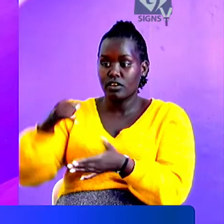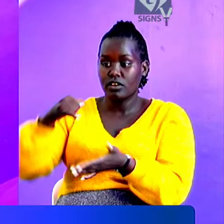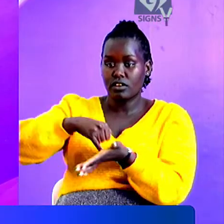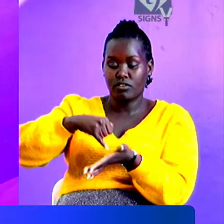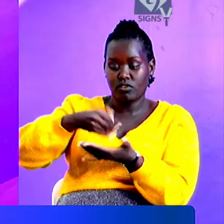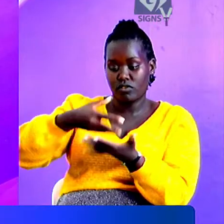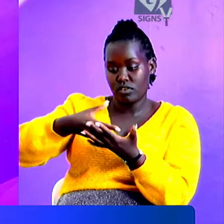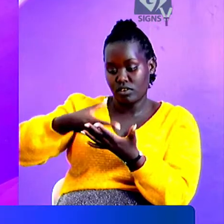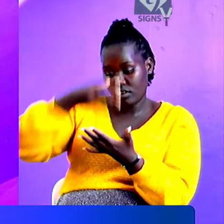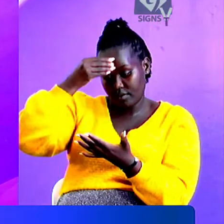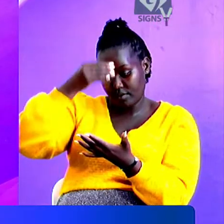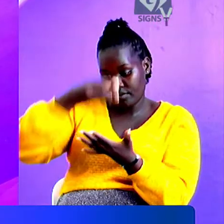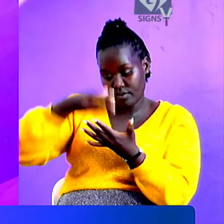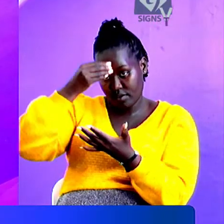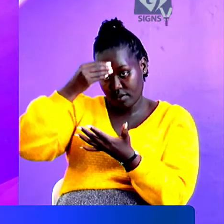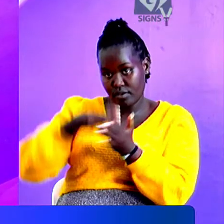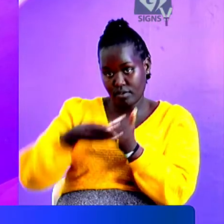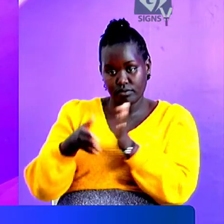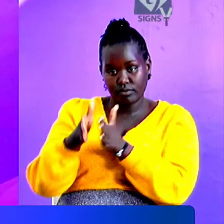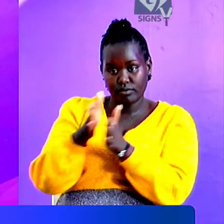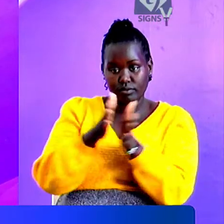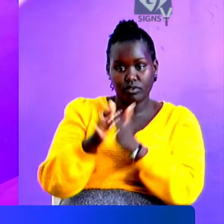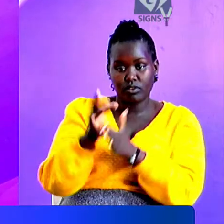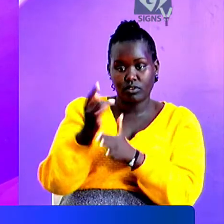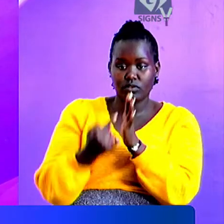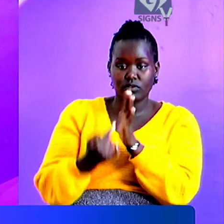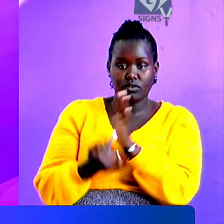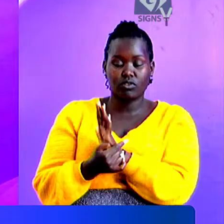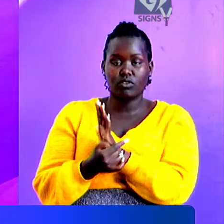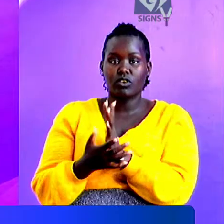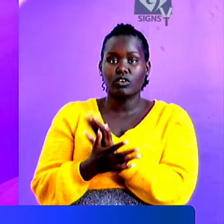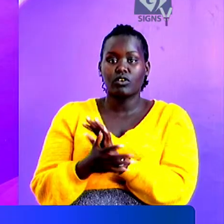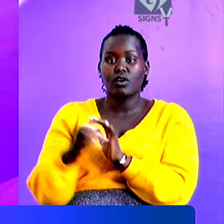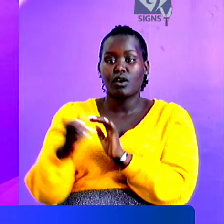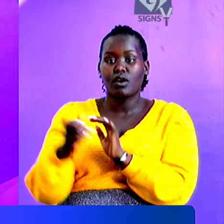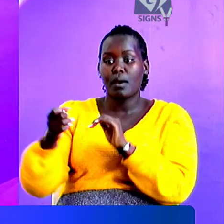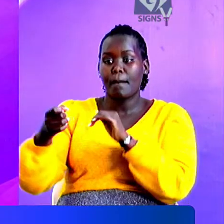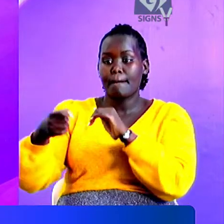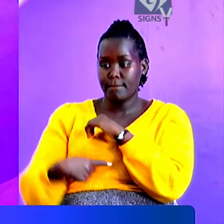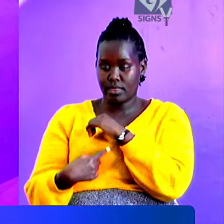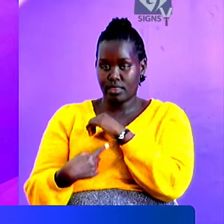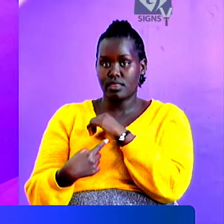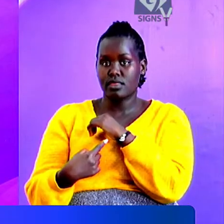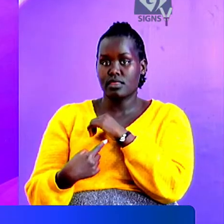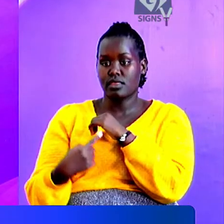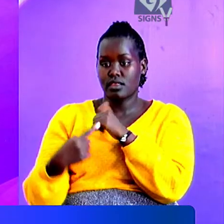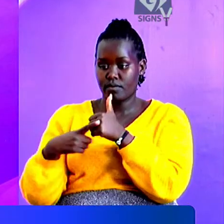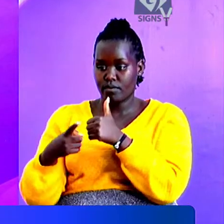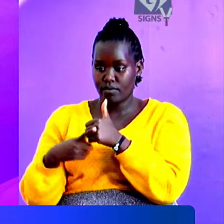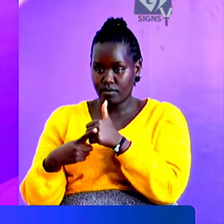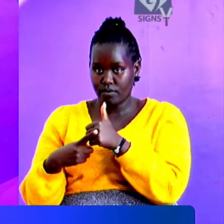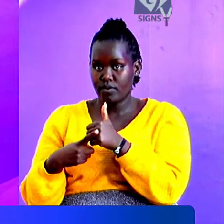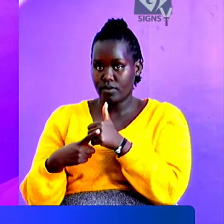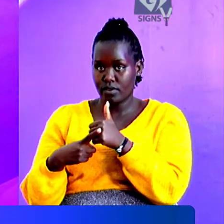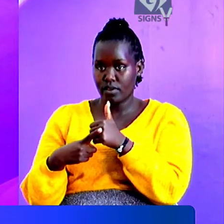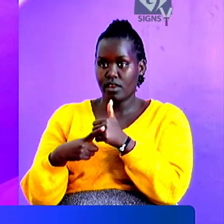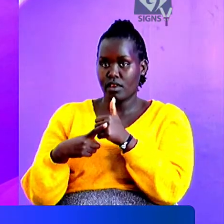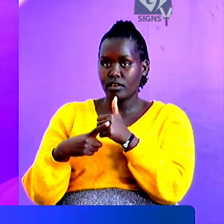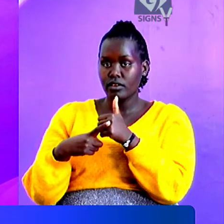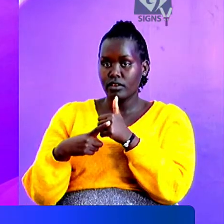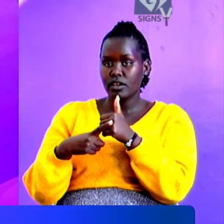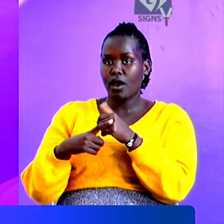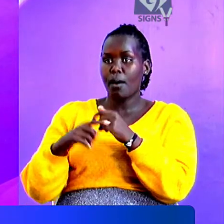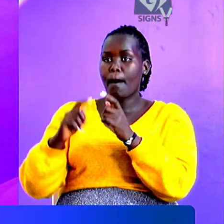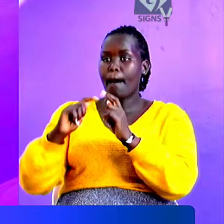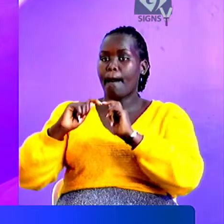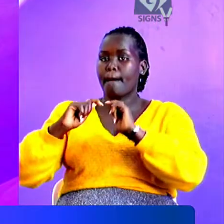and execution of the June 18th, 20th, and 25th protests. Yeah. And